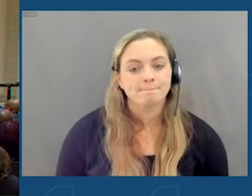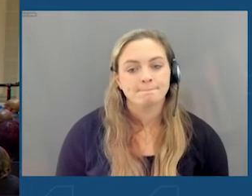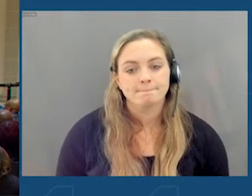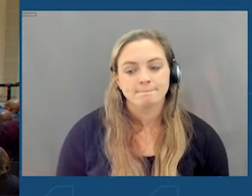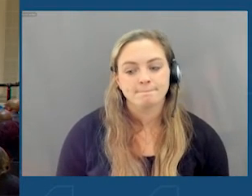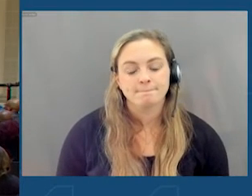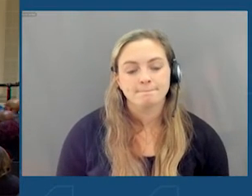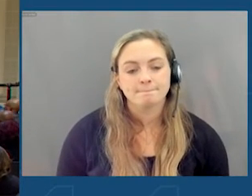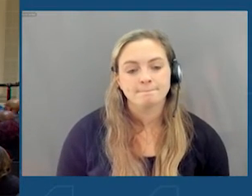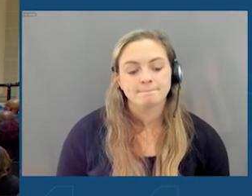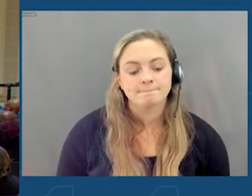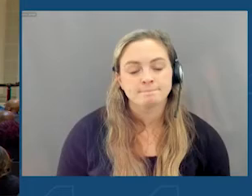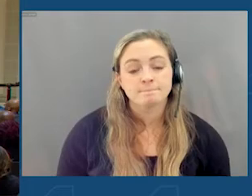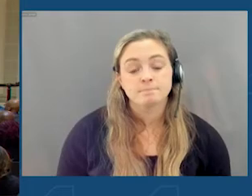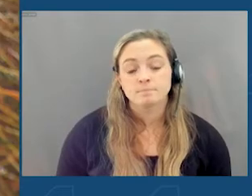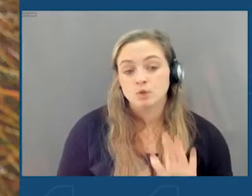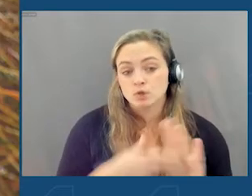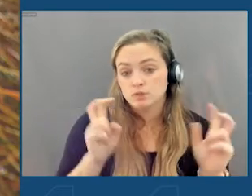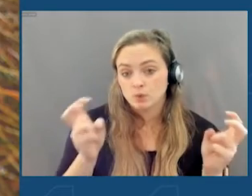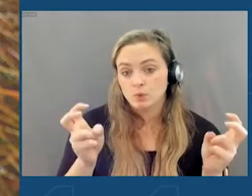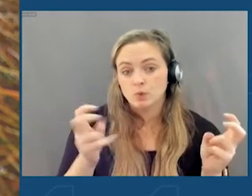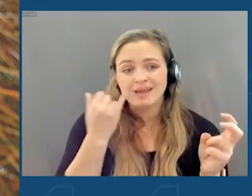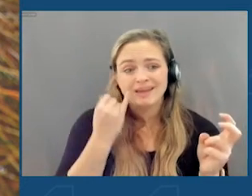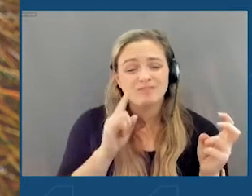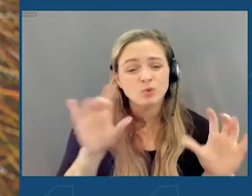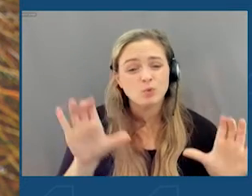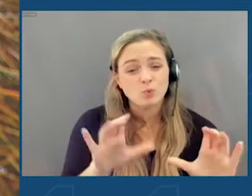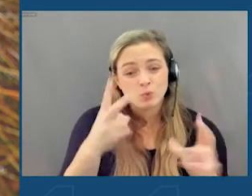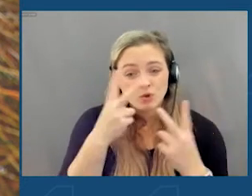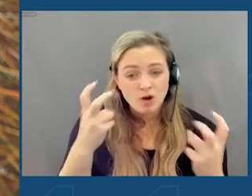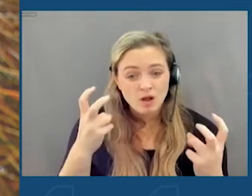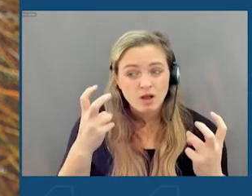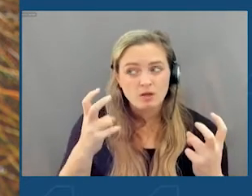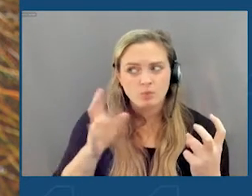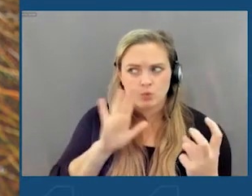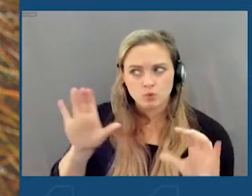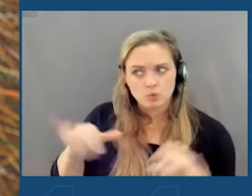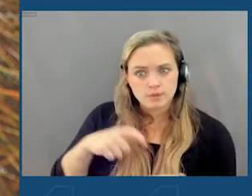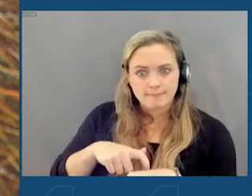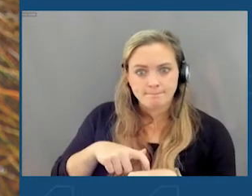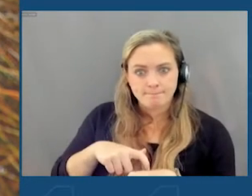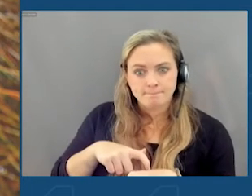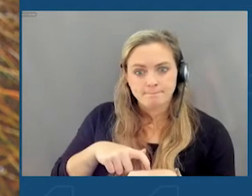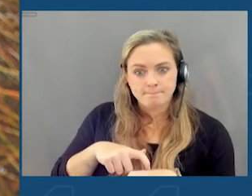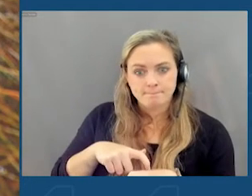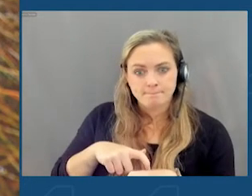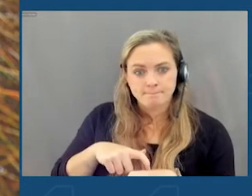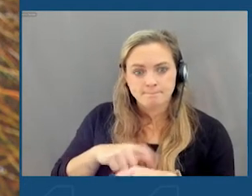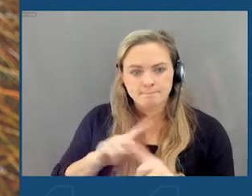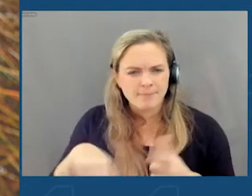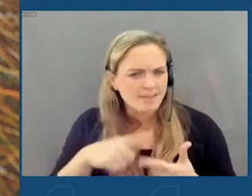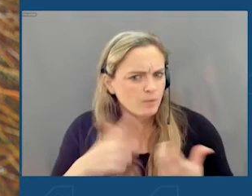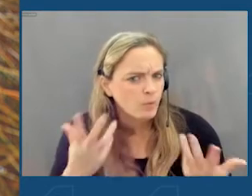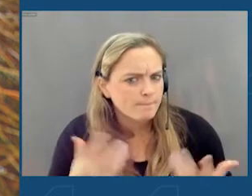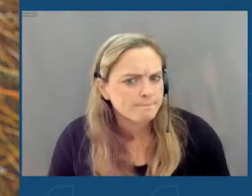There is a slogan that if you do the crime, you do the time. But then what?